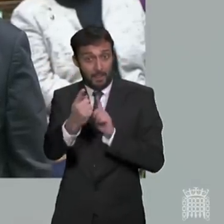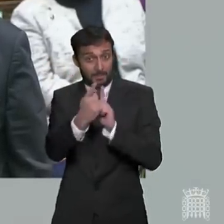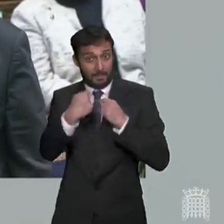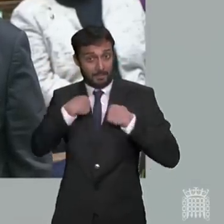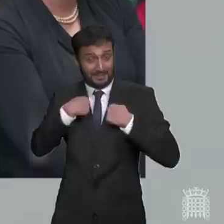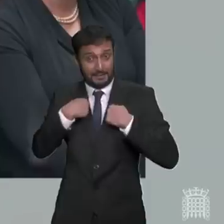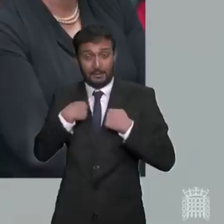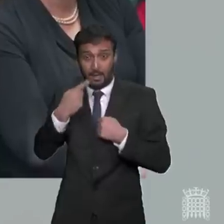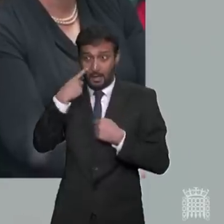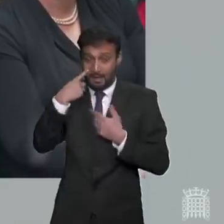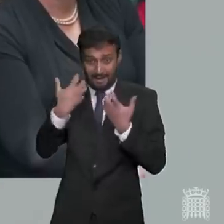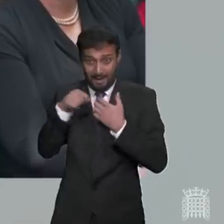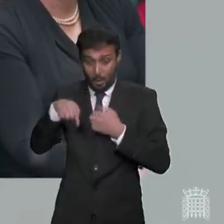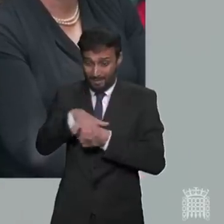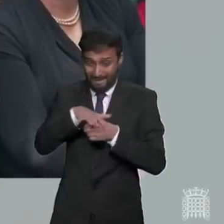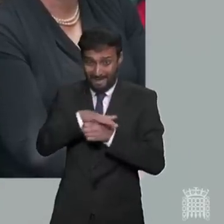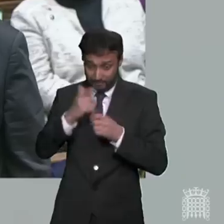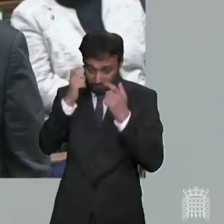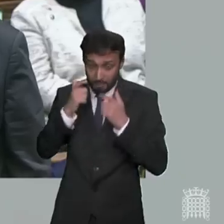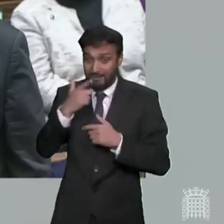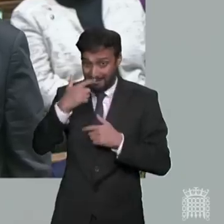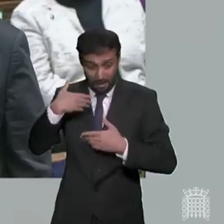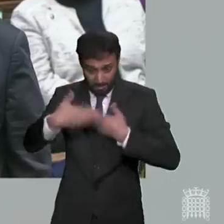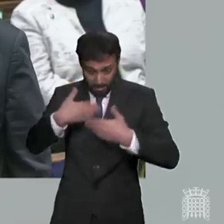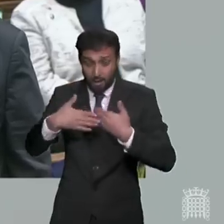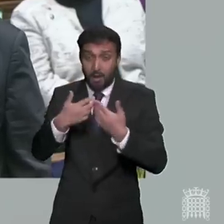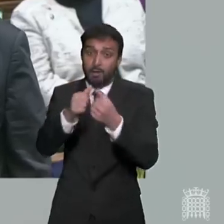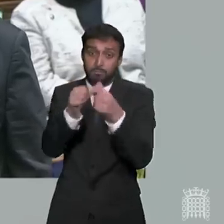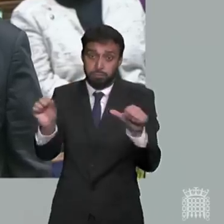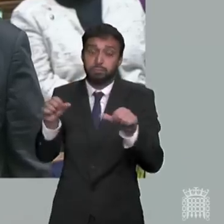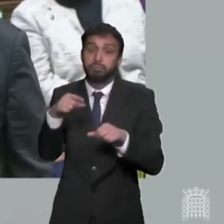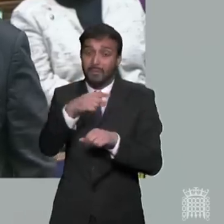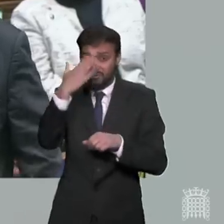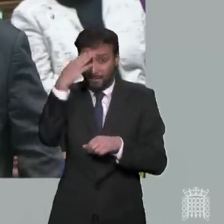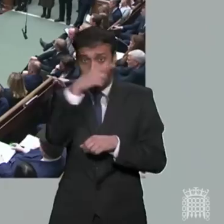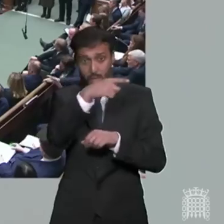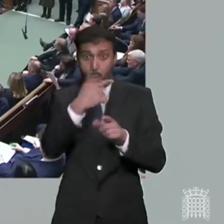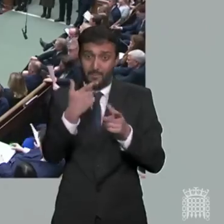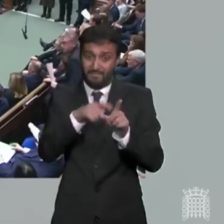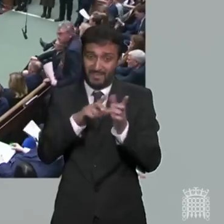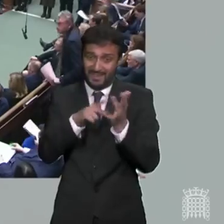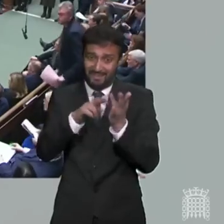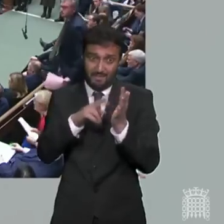forward and finally bring those responsible for the murder of Yvonne to justice in a criminal court?